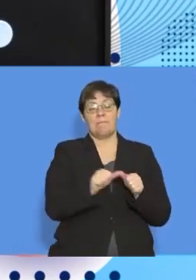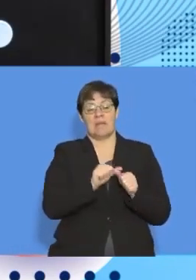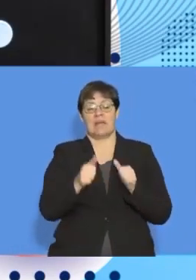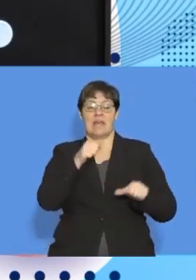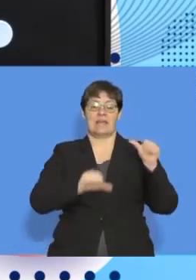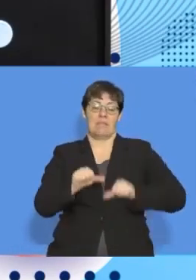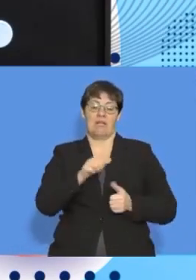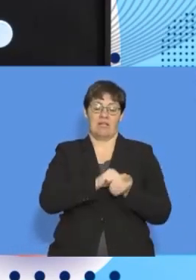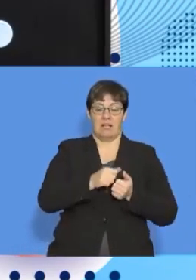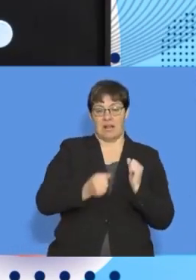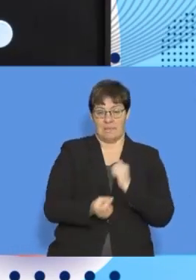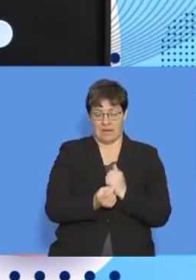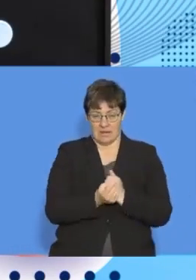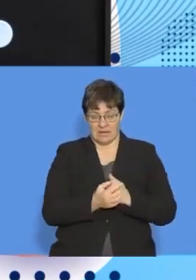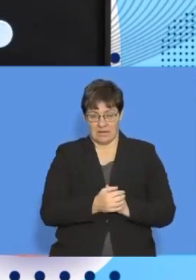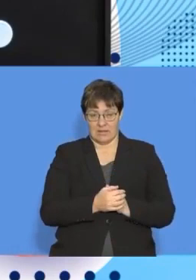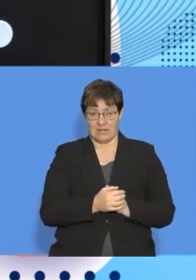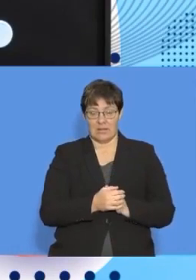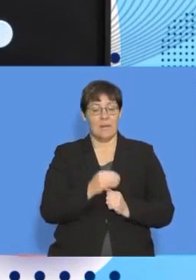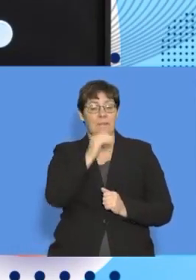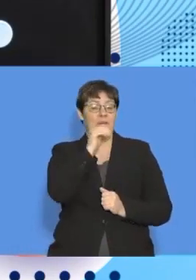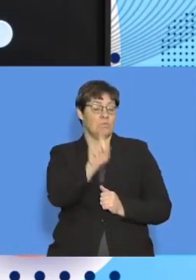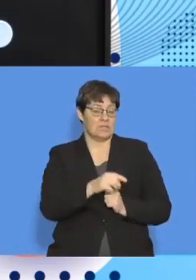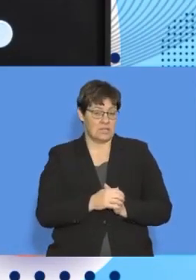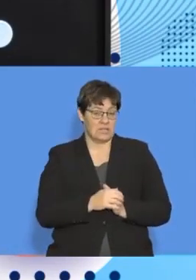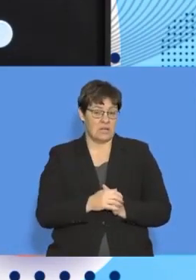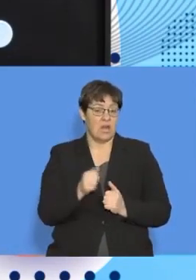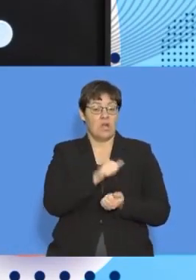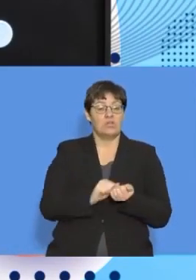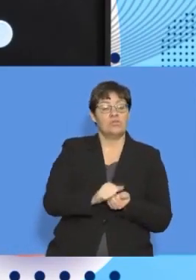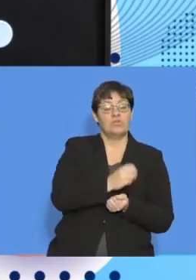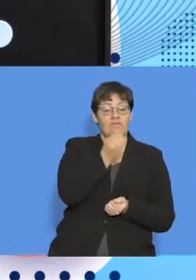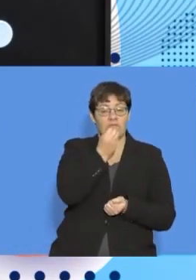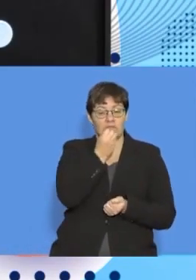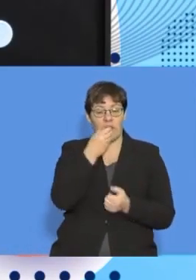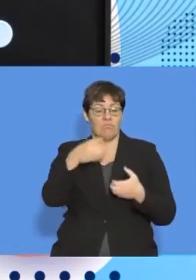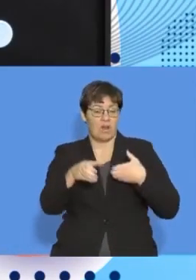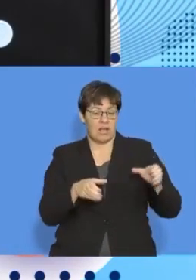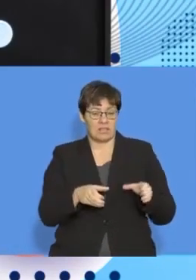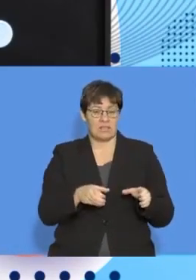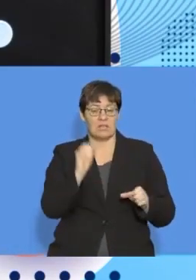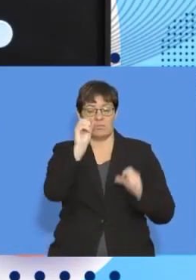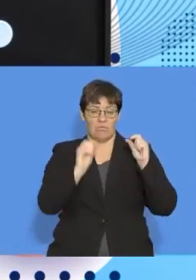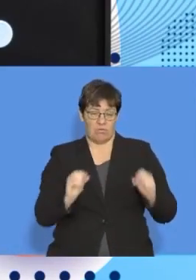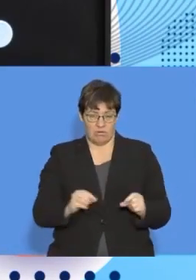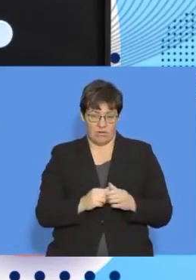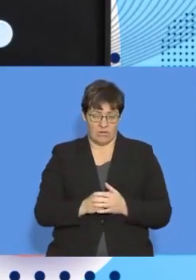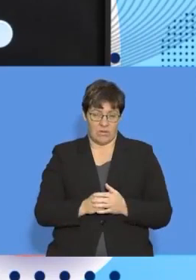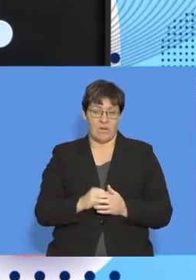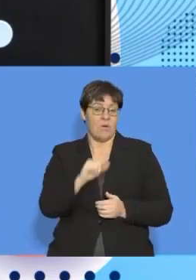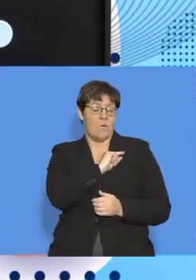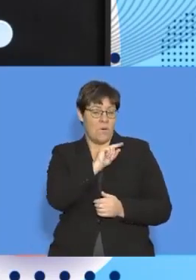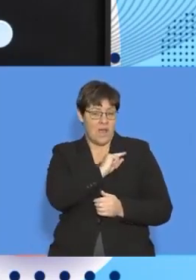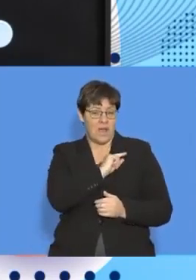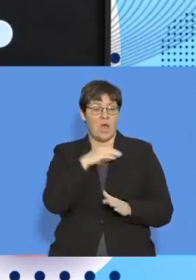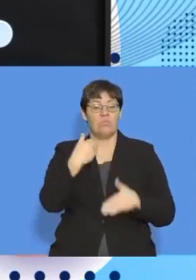the chemical digestion takes place. Essentially, it means that chewing the food breaks down the food into smaller particles so